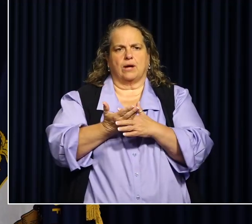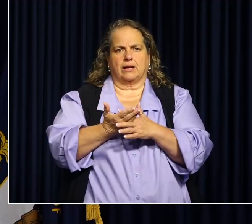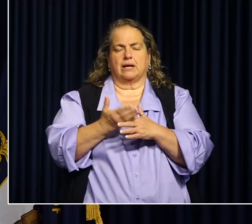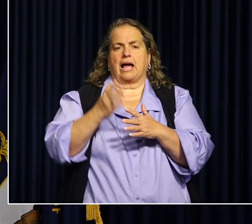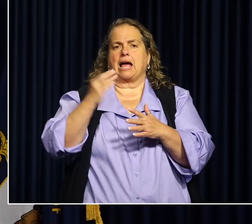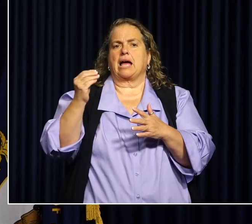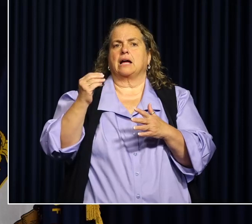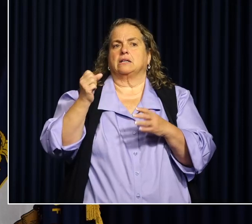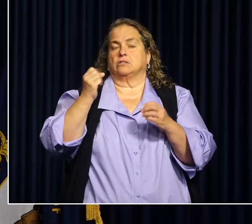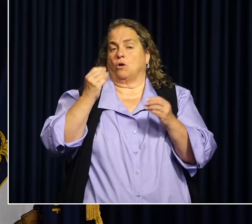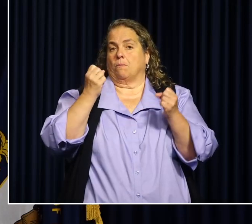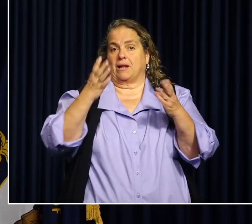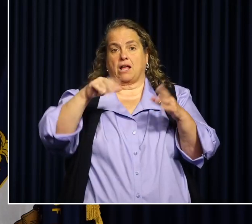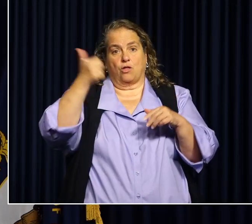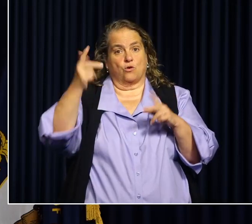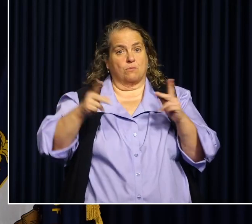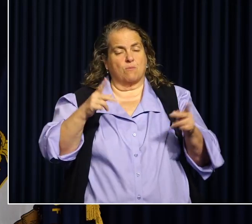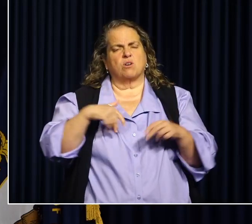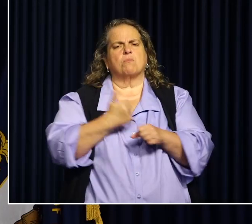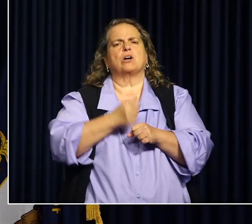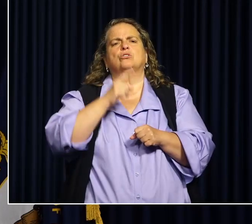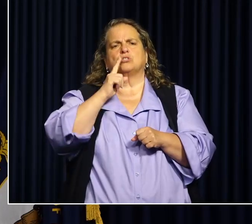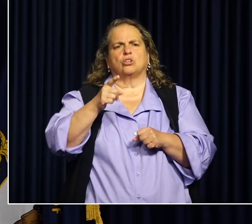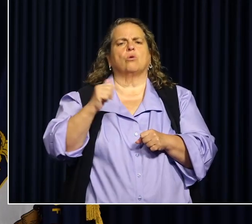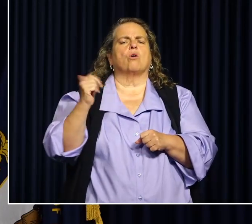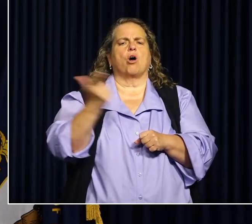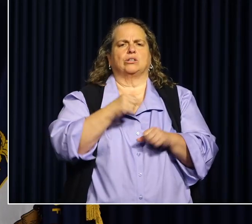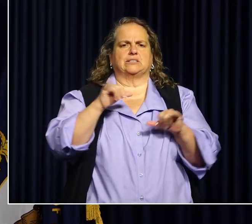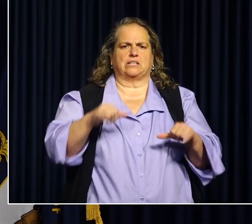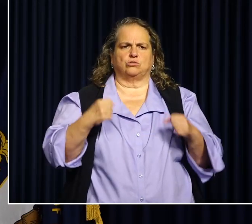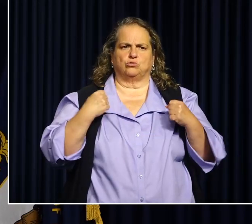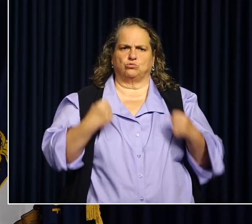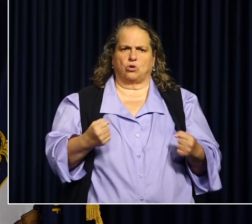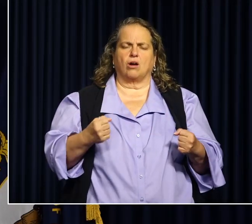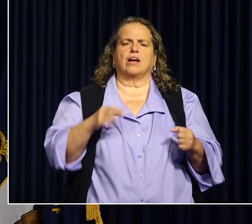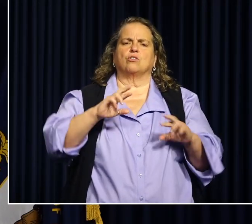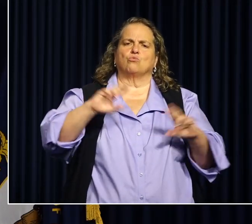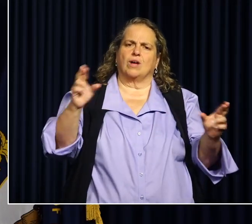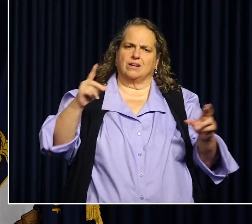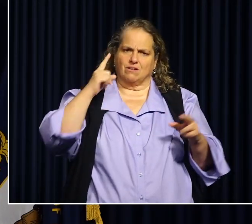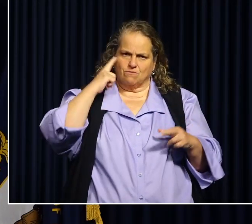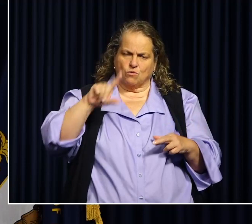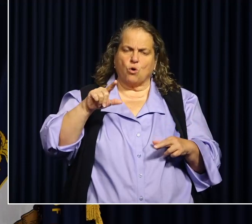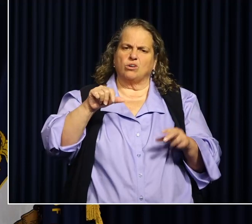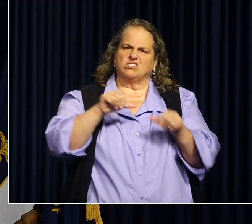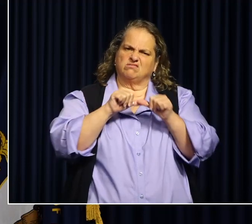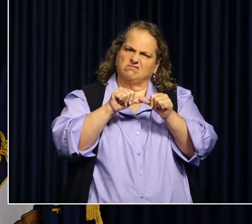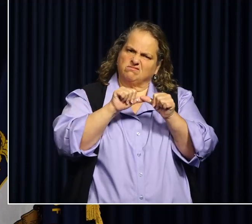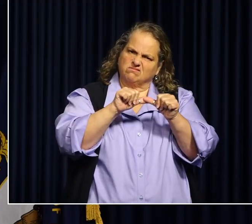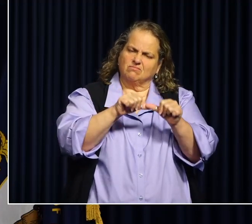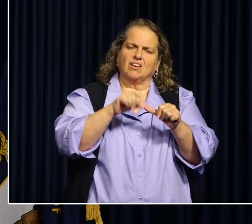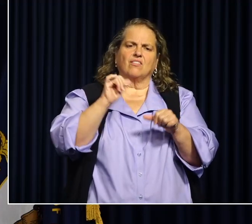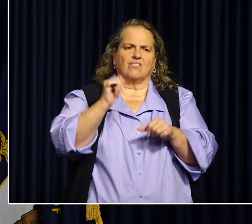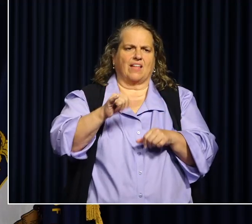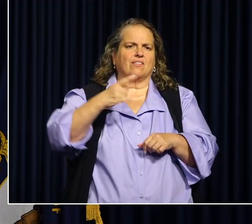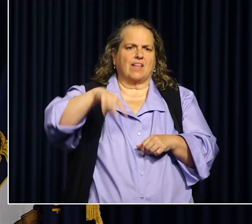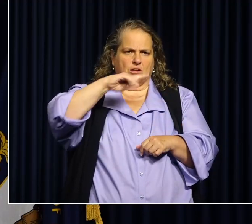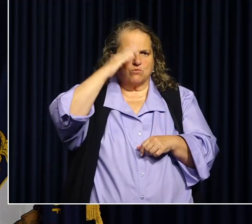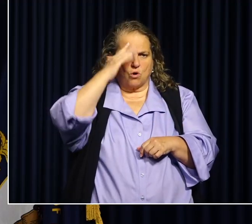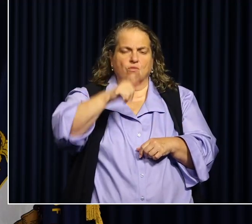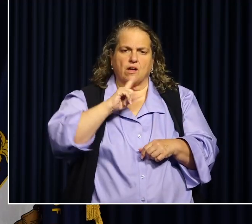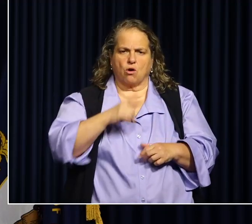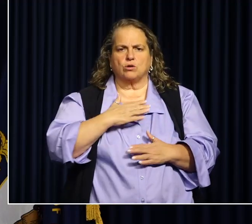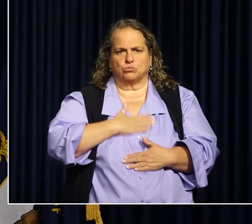so many others. I want to make sure that they're strong and that they're ready for the long haul, that they know that they are